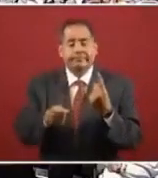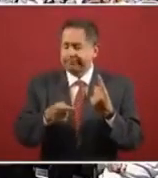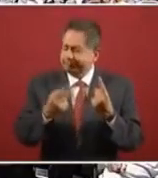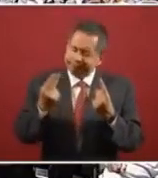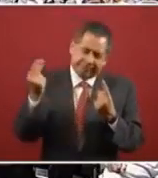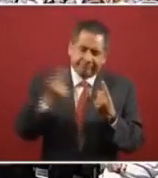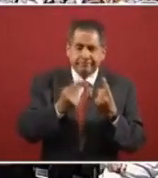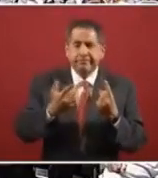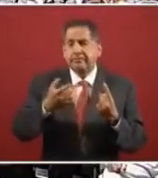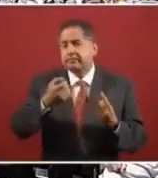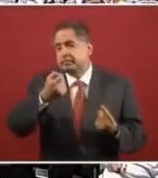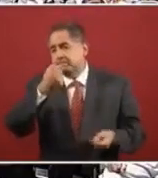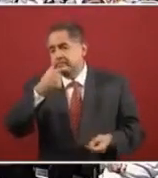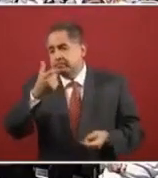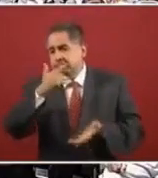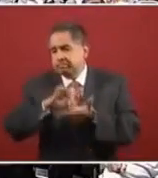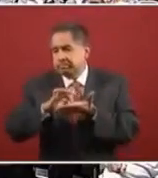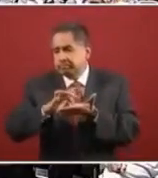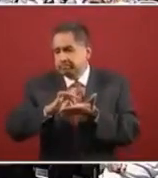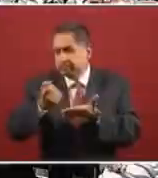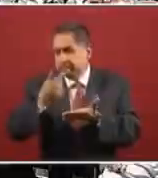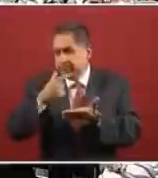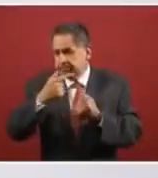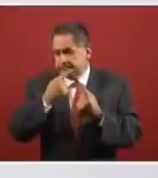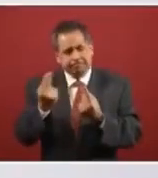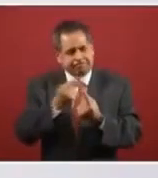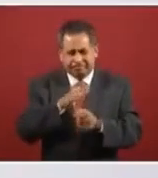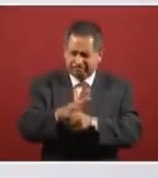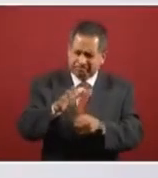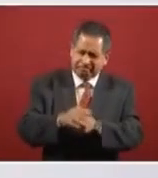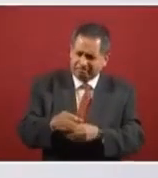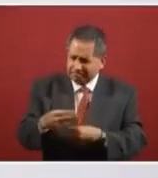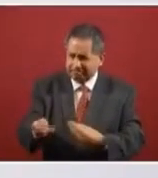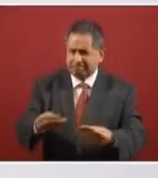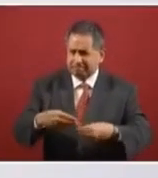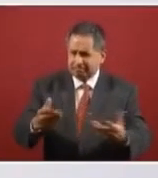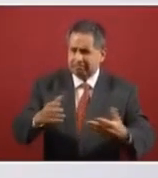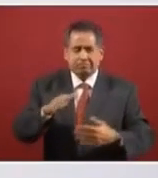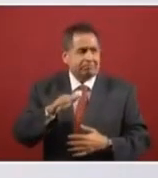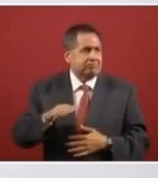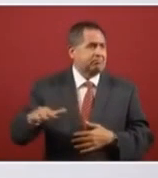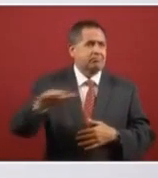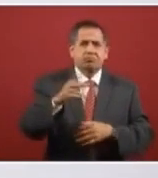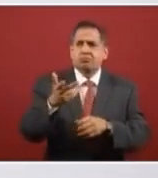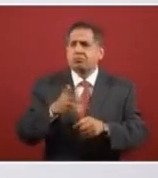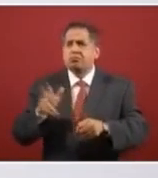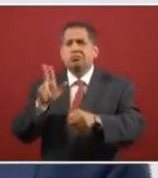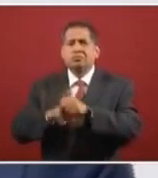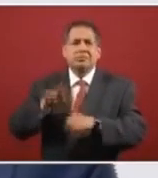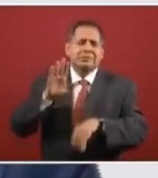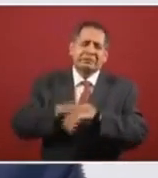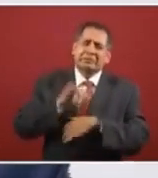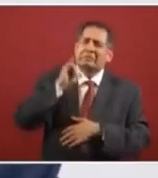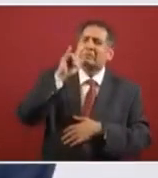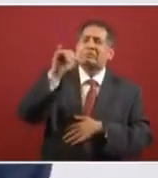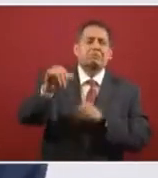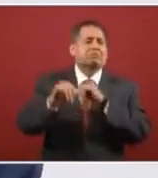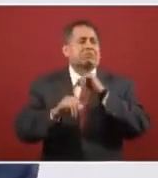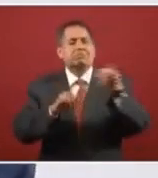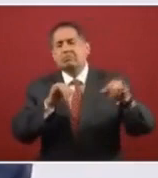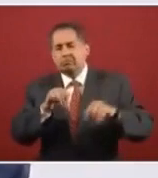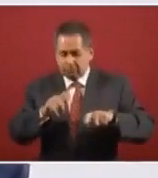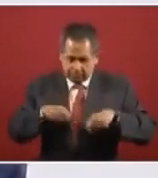enough of all the medications even in the communities that are in the